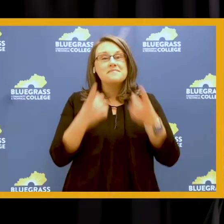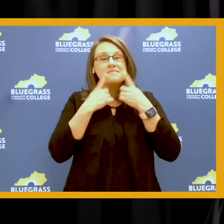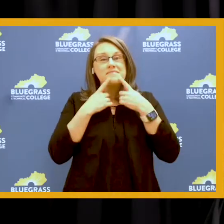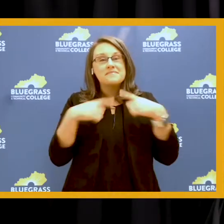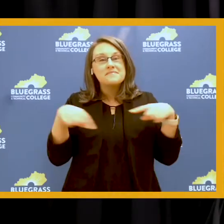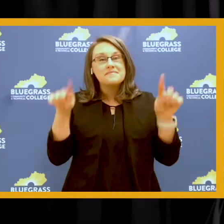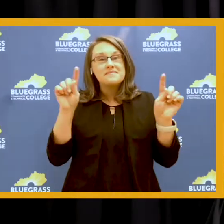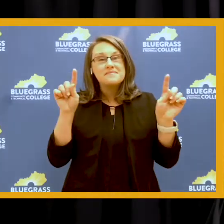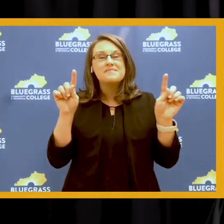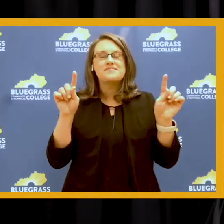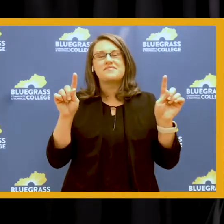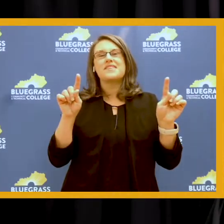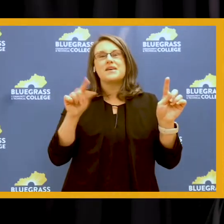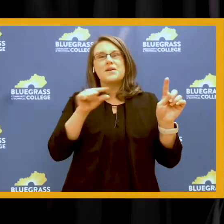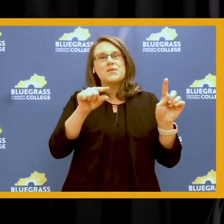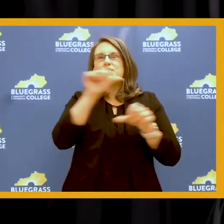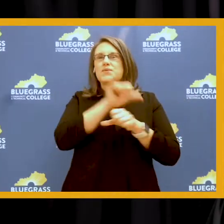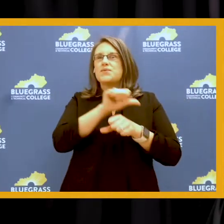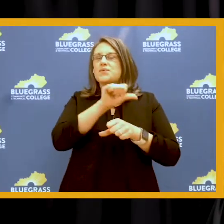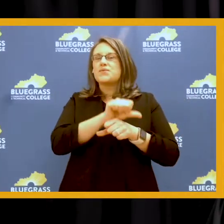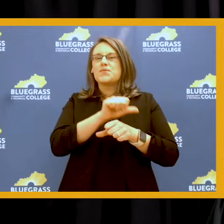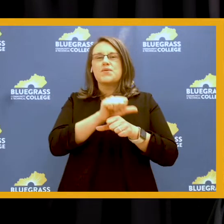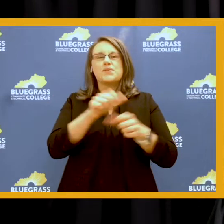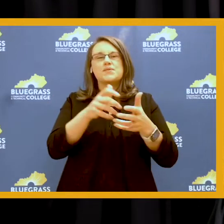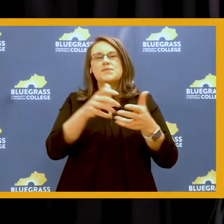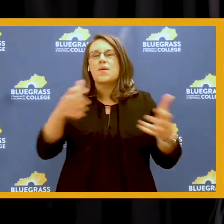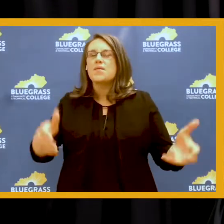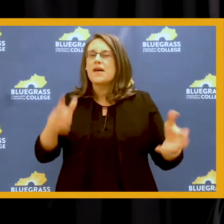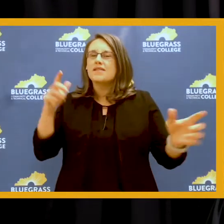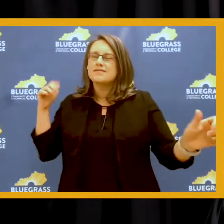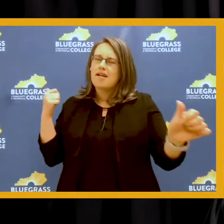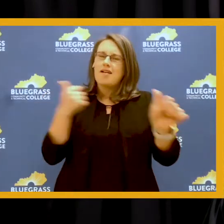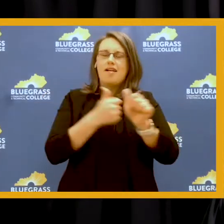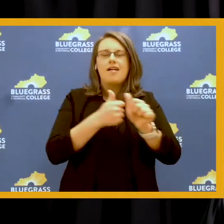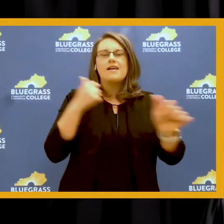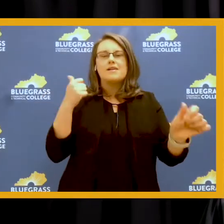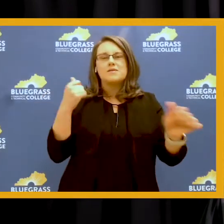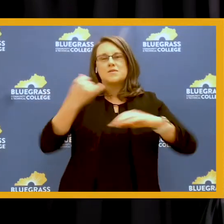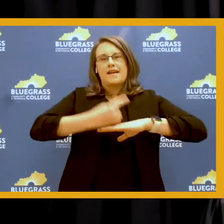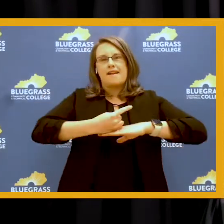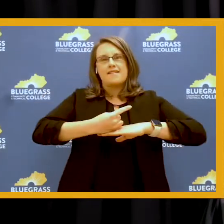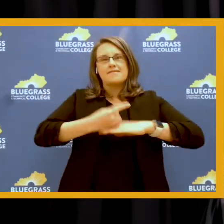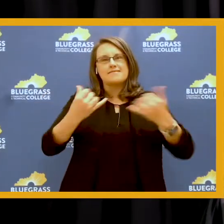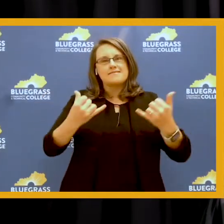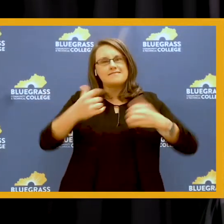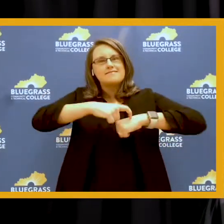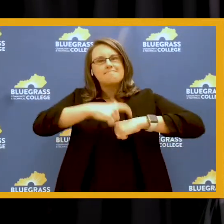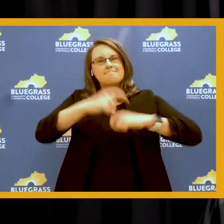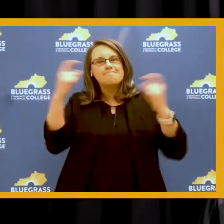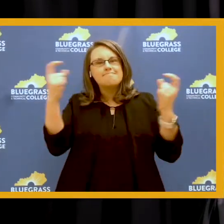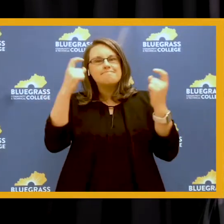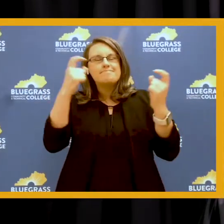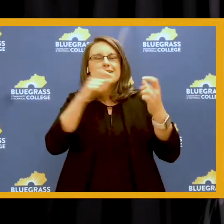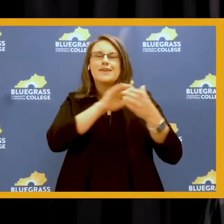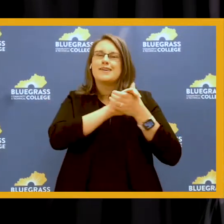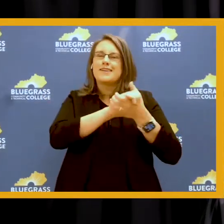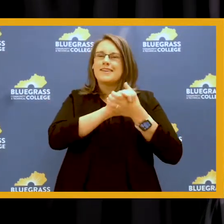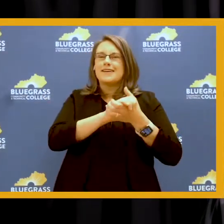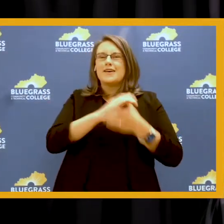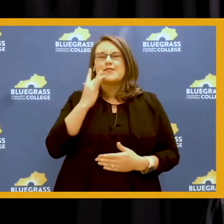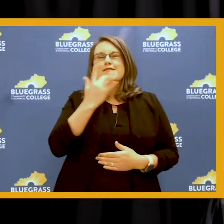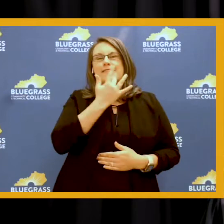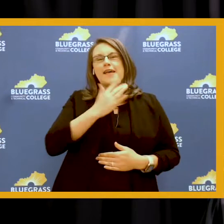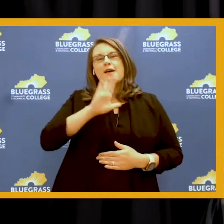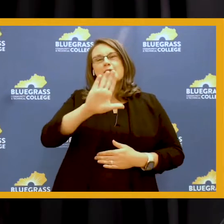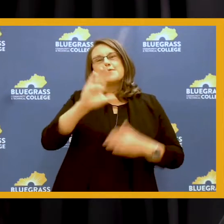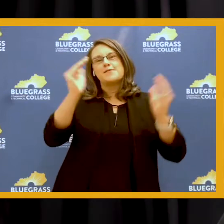You did it. You worked so hard for today, and now it's time to celebrate. Congratulations and good luck with the next chapter